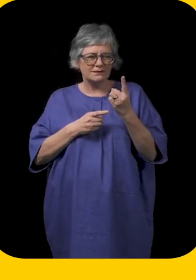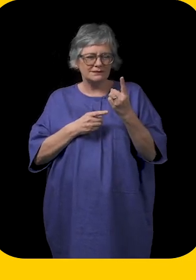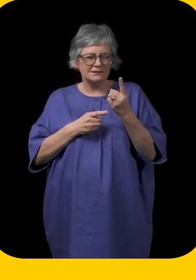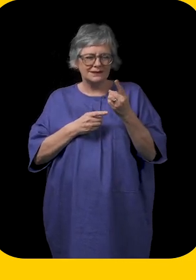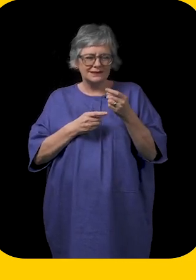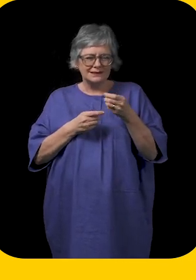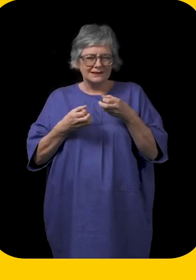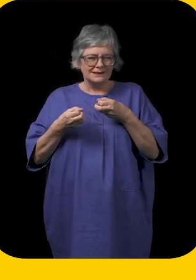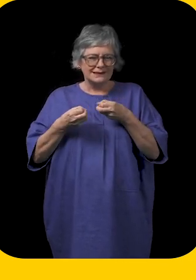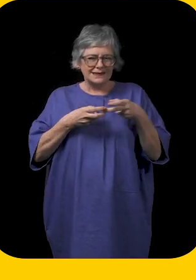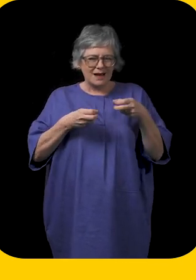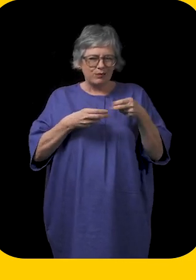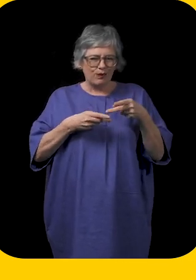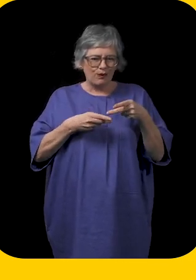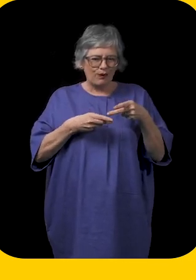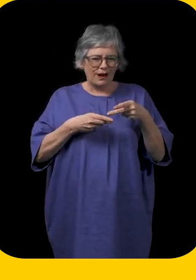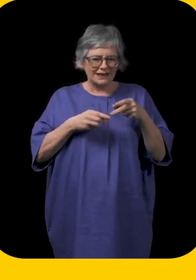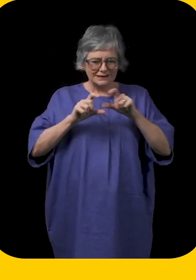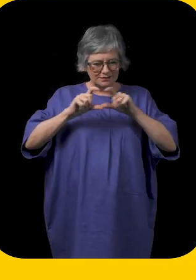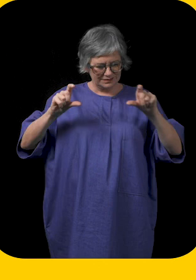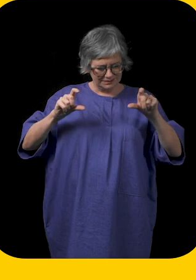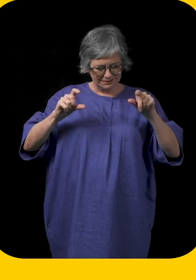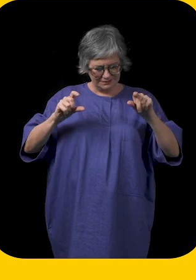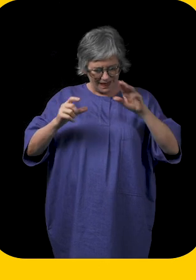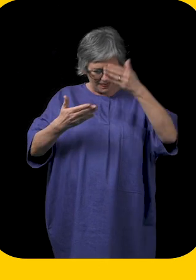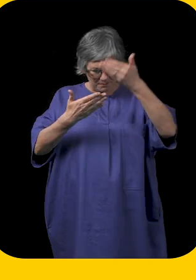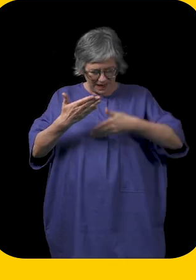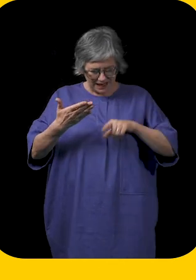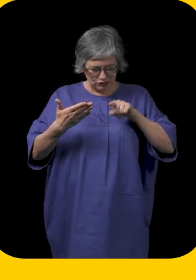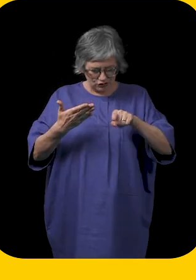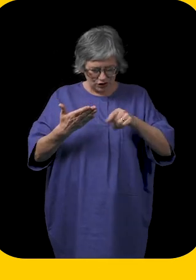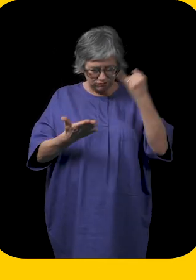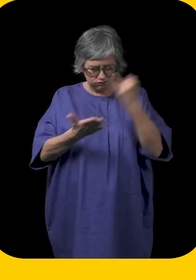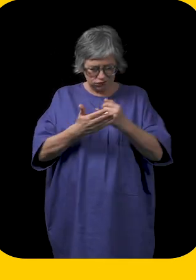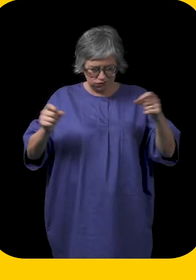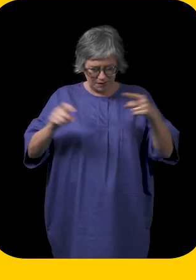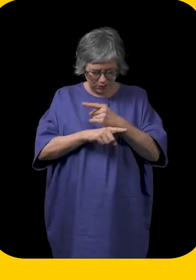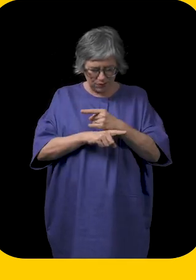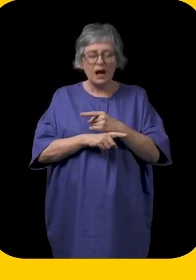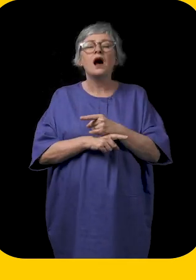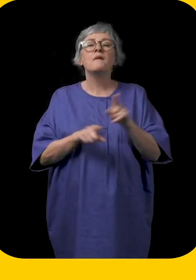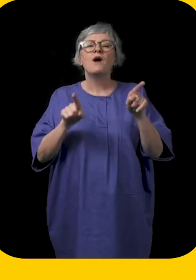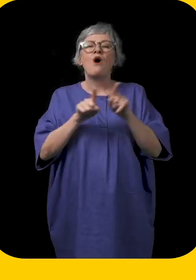There's definitely that one typo, and let me tell you this, the one typo, for like past self, this page.